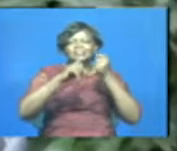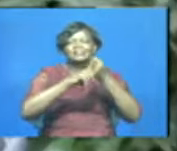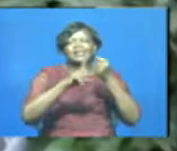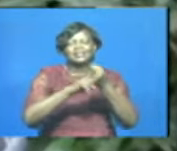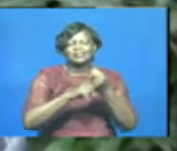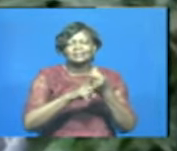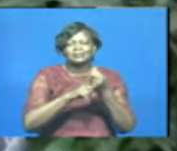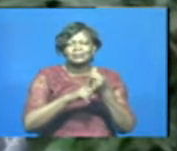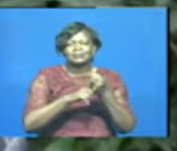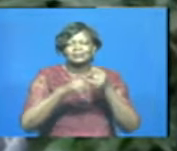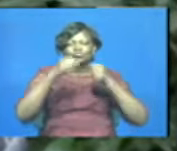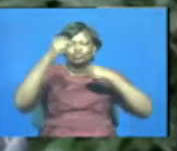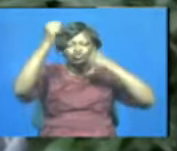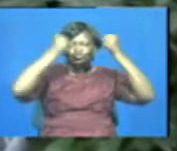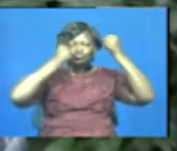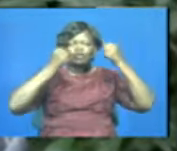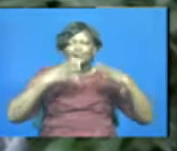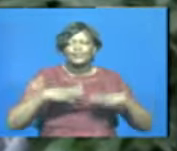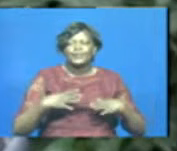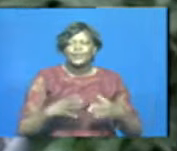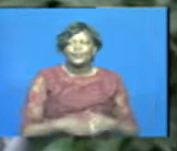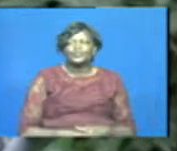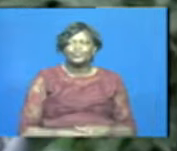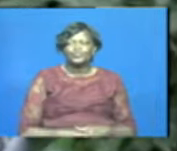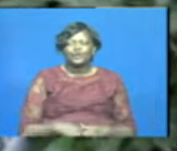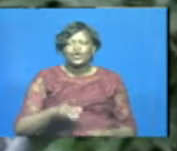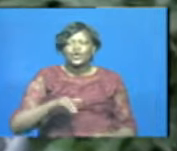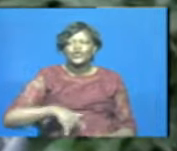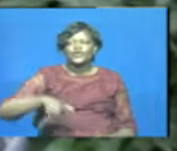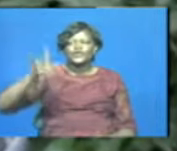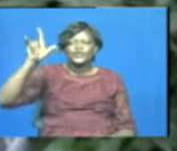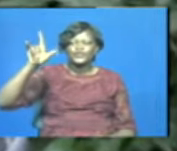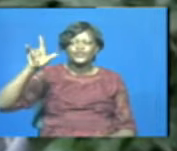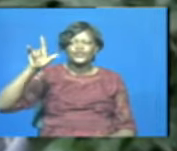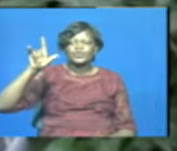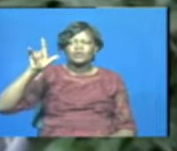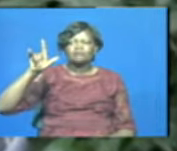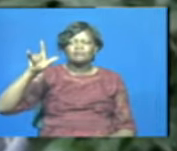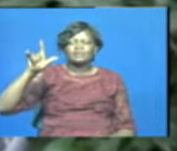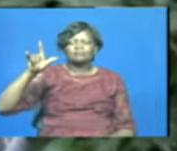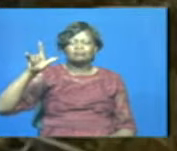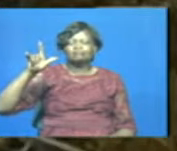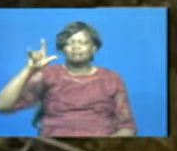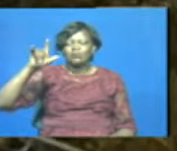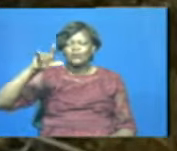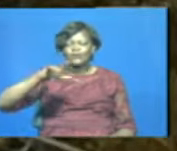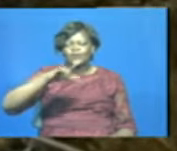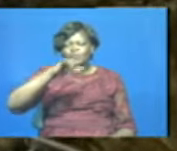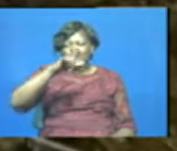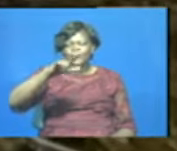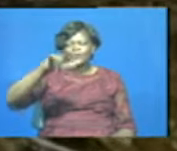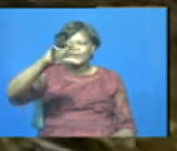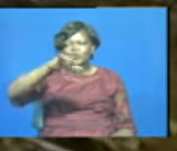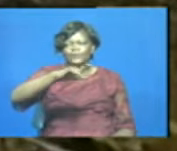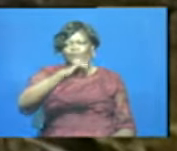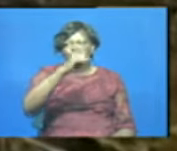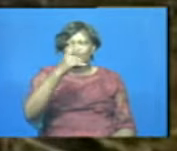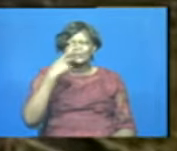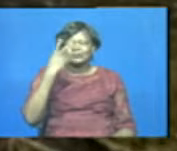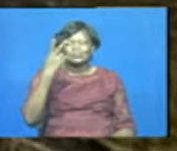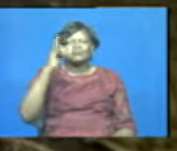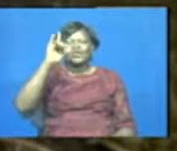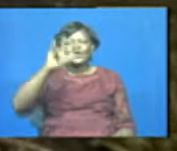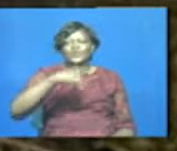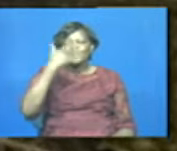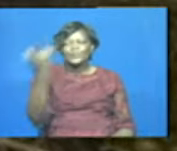personnel. We took off that morning. We went around and we found where they had crashed at